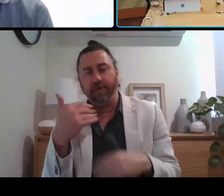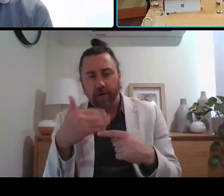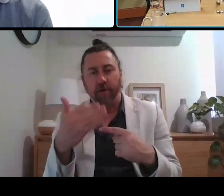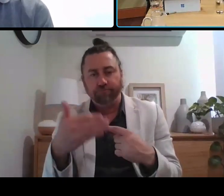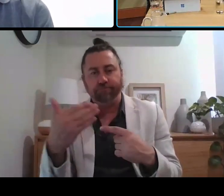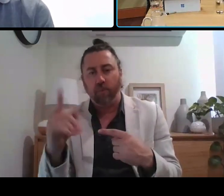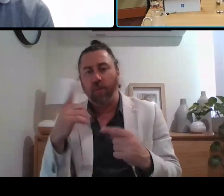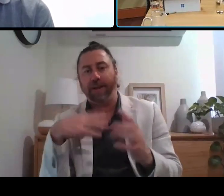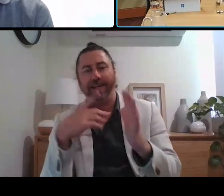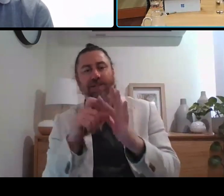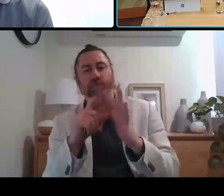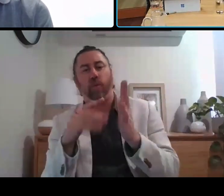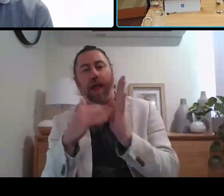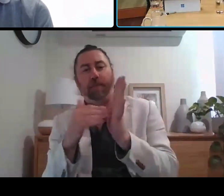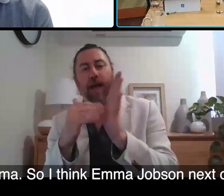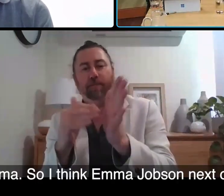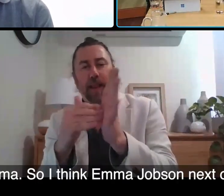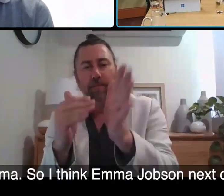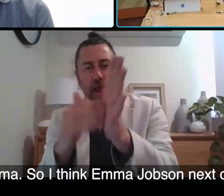further.